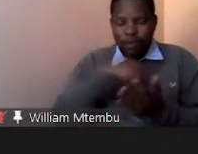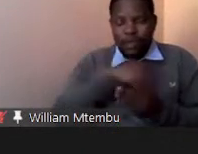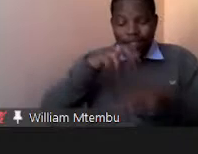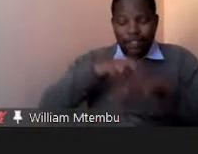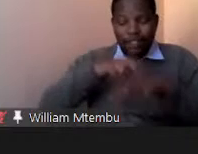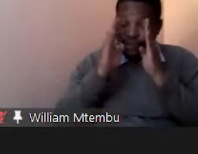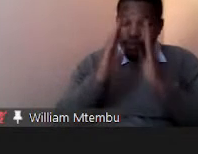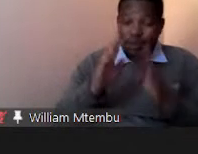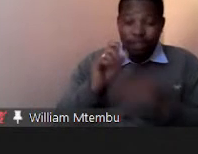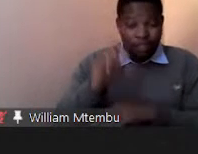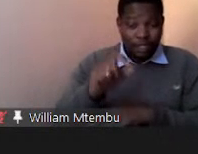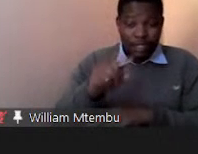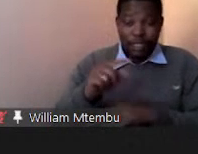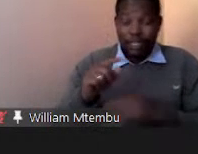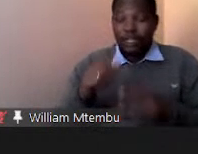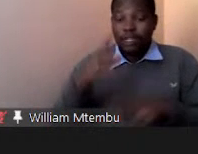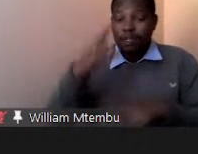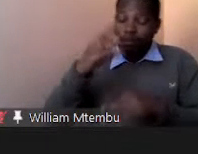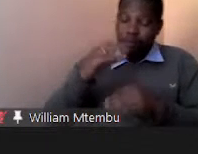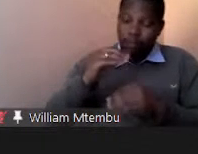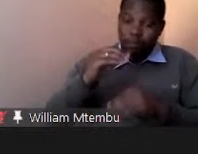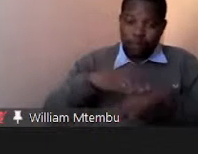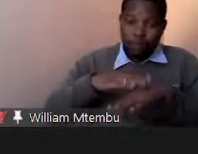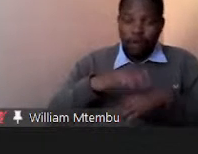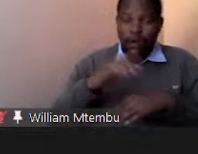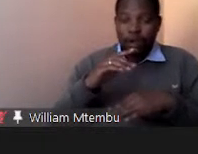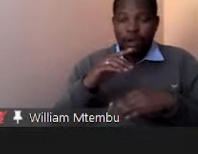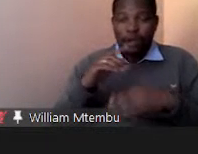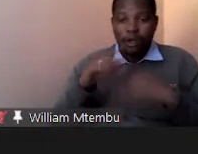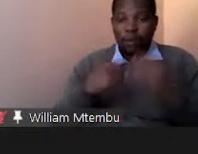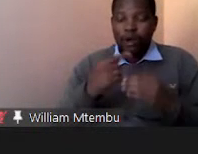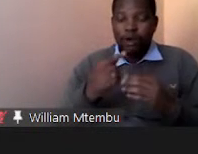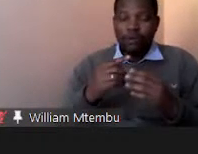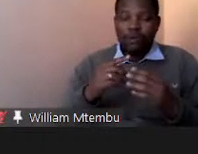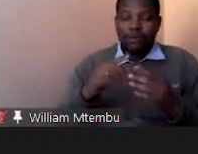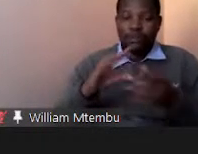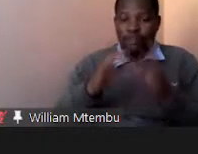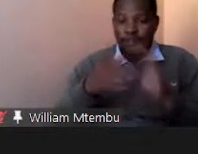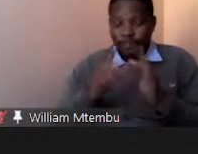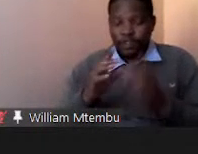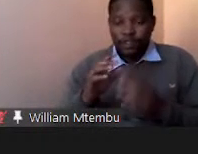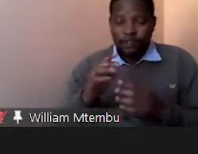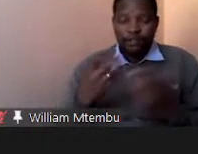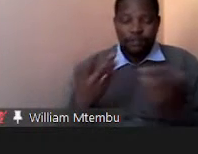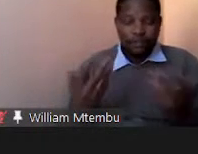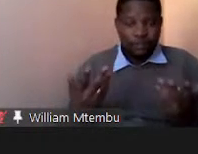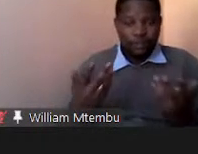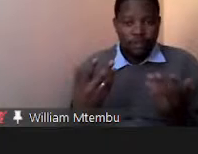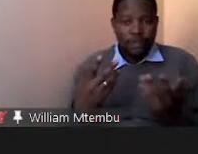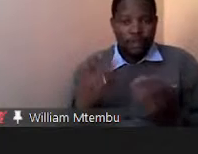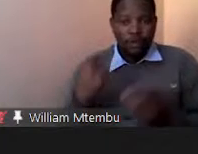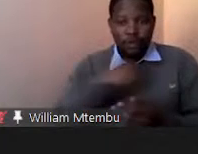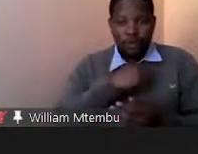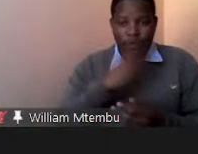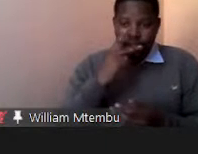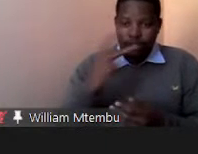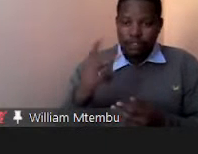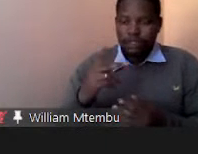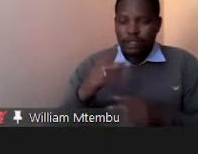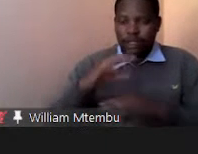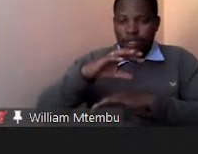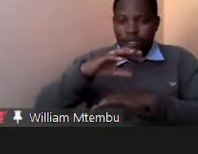that amongst others in terms of the priority value chain. So you can see there that the poultry industry in the Eastern Cape